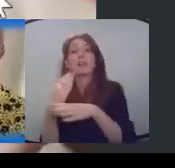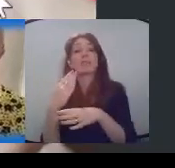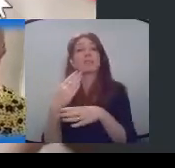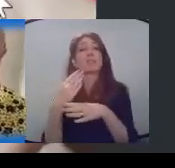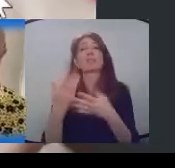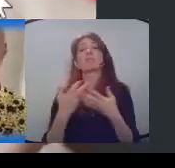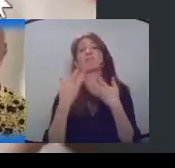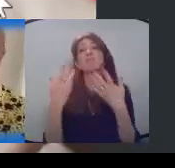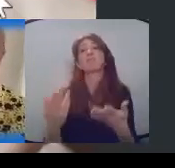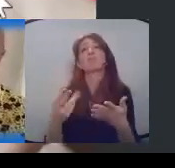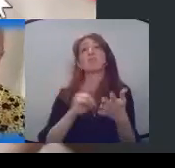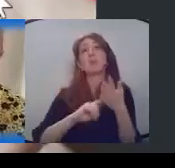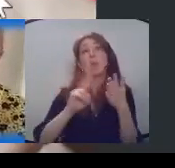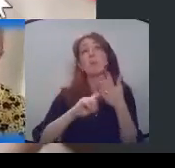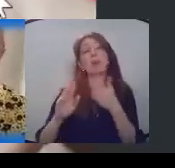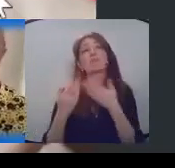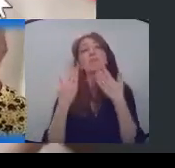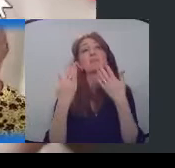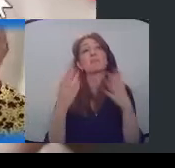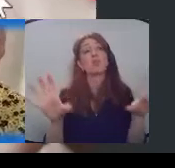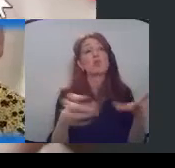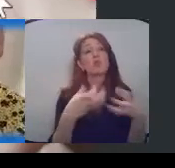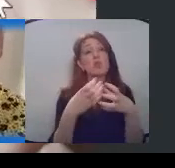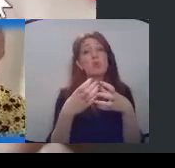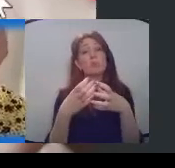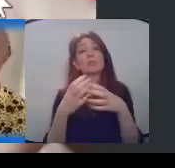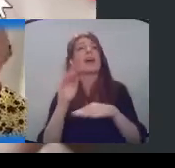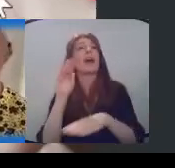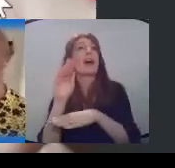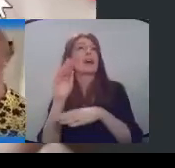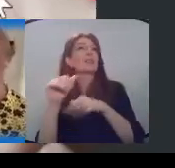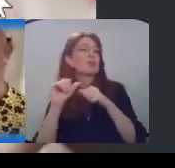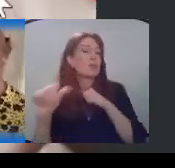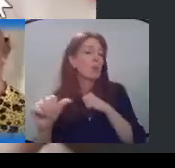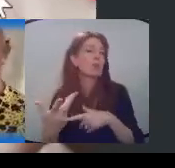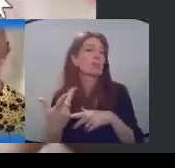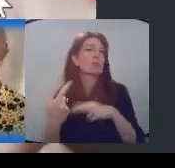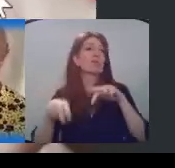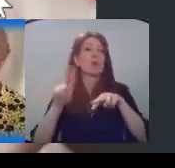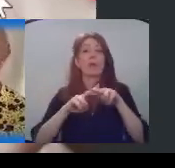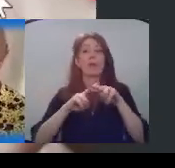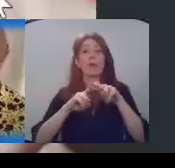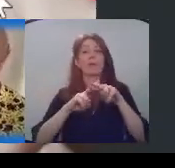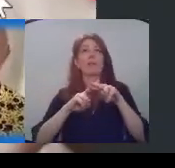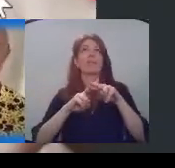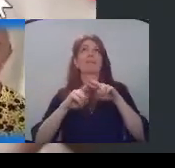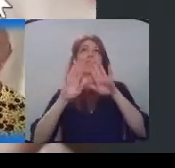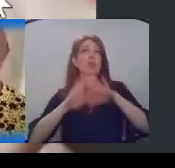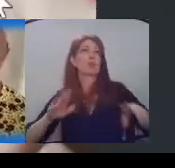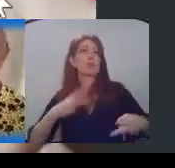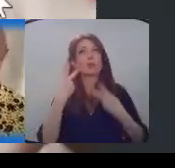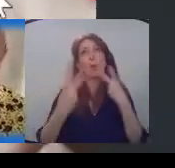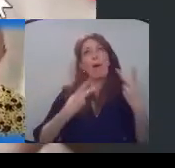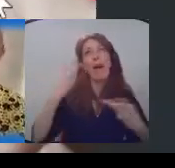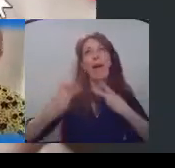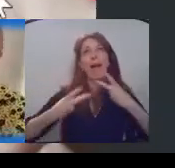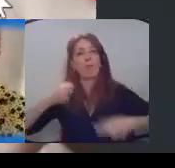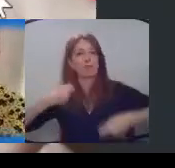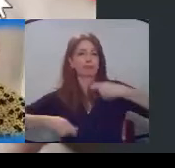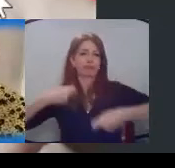serve, you know, groups and teams and activities sitting outside of sports. Like if your kid did choir or a marching band, or you were